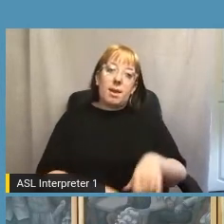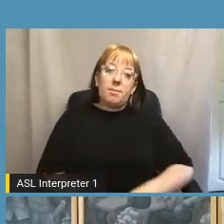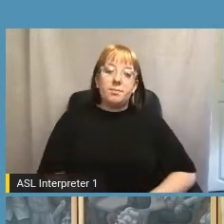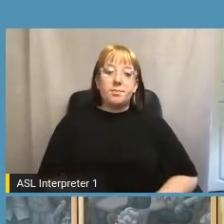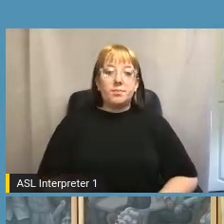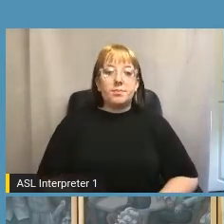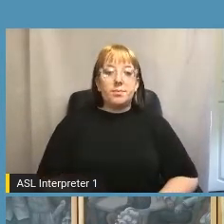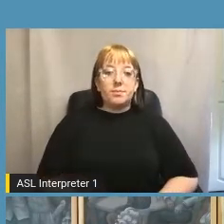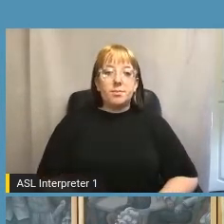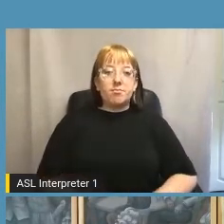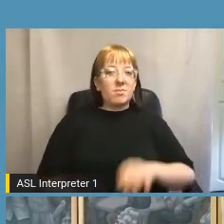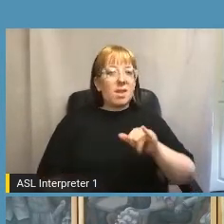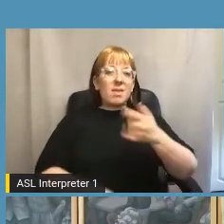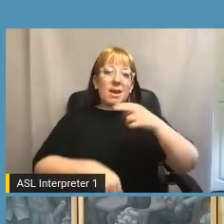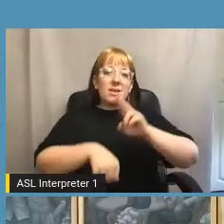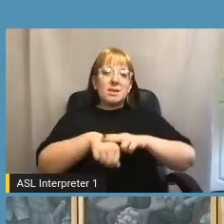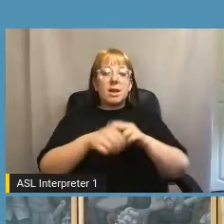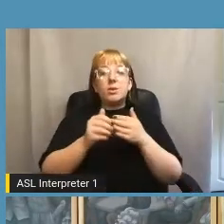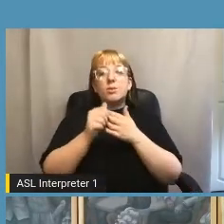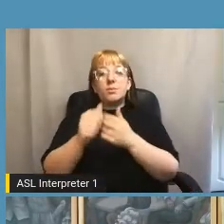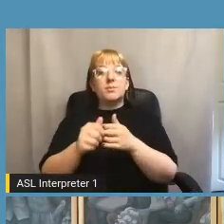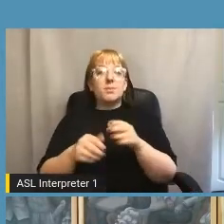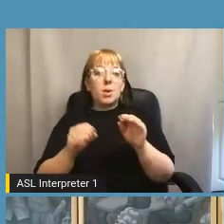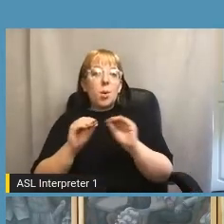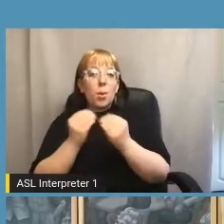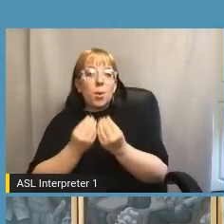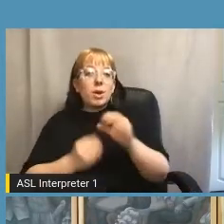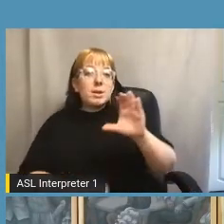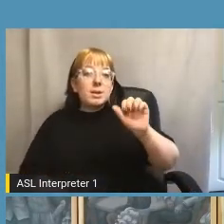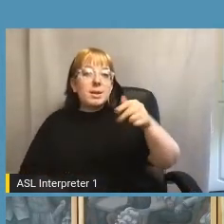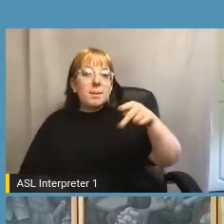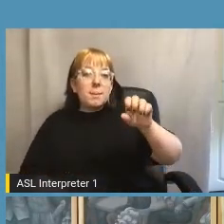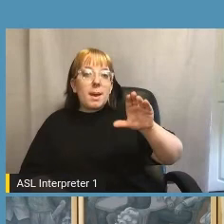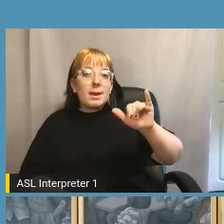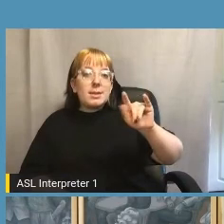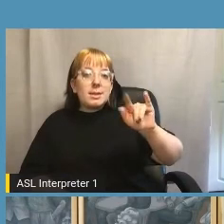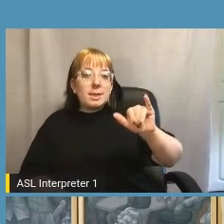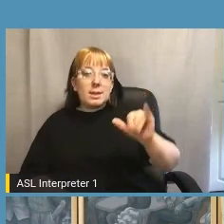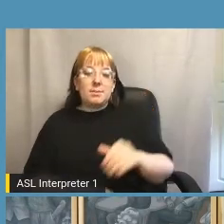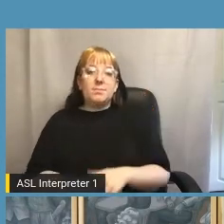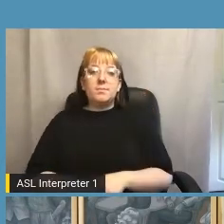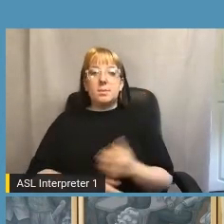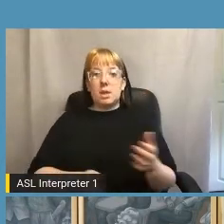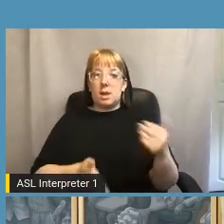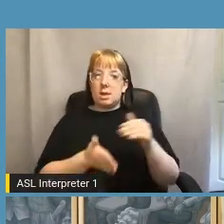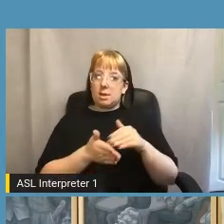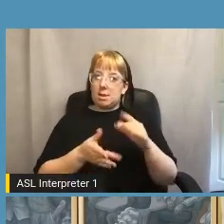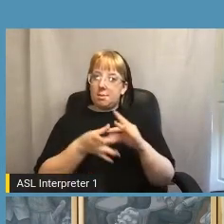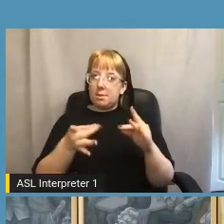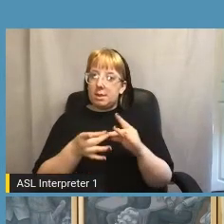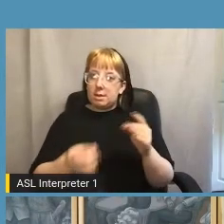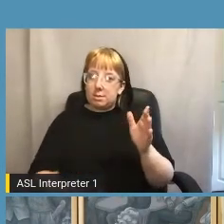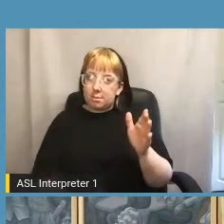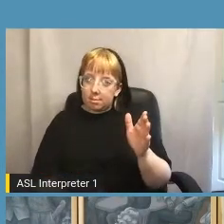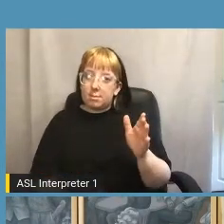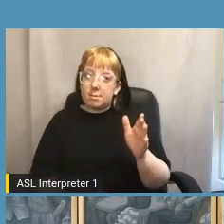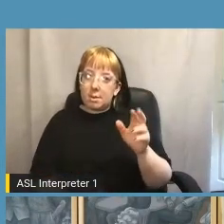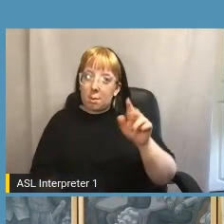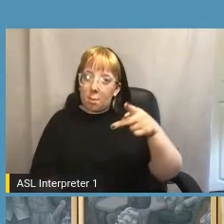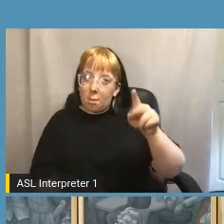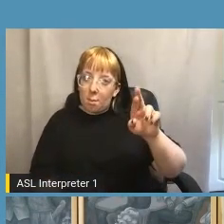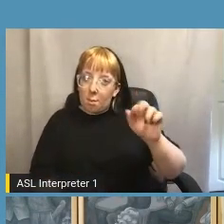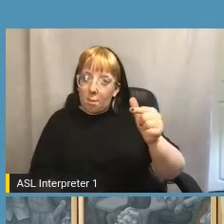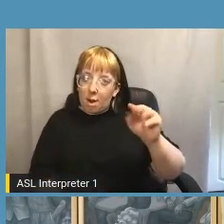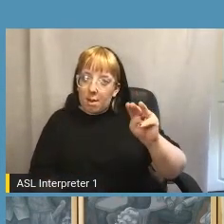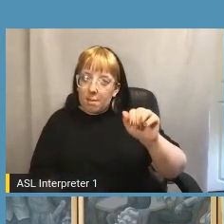is a natural lead into organizational capacity. And this is, again, where I'm gonna say, be pragmatic.